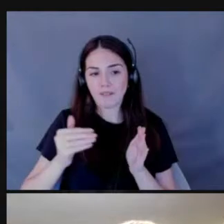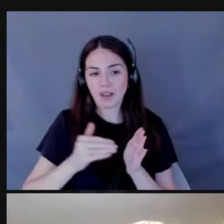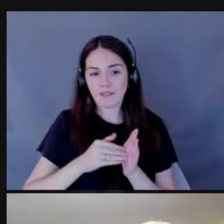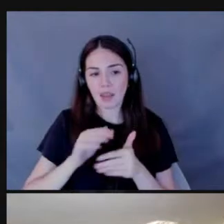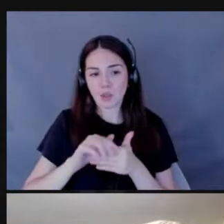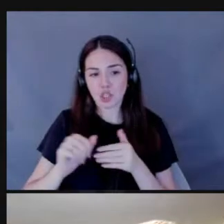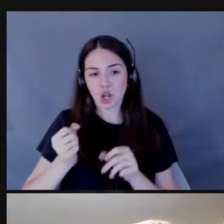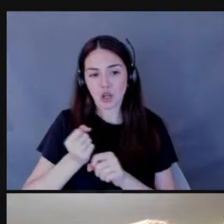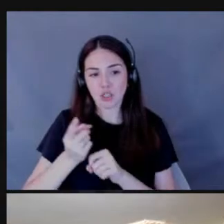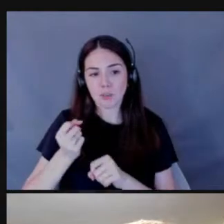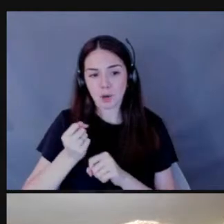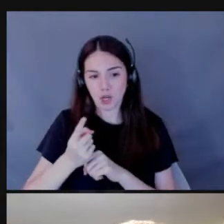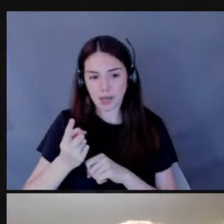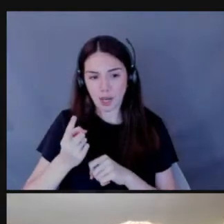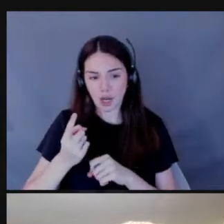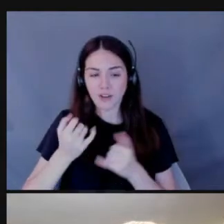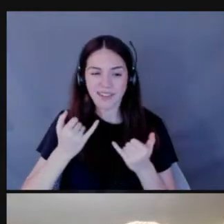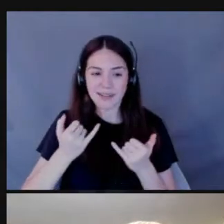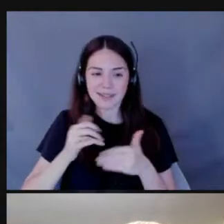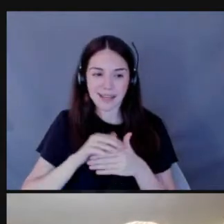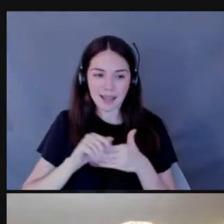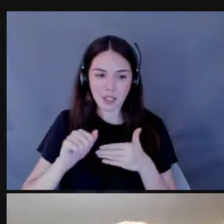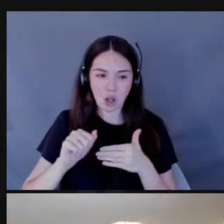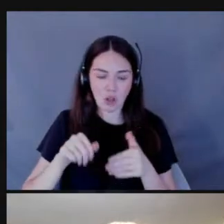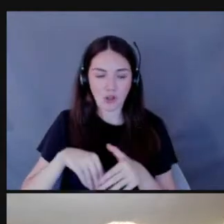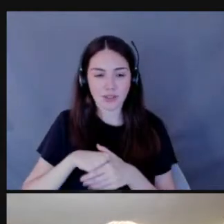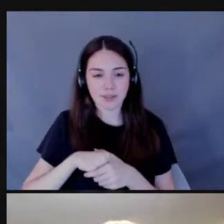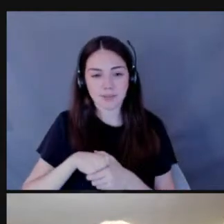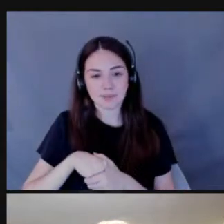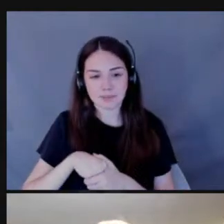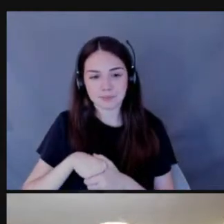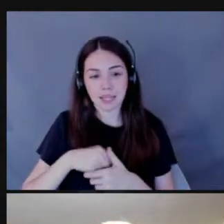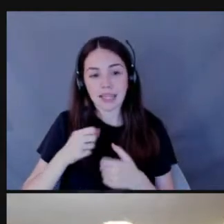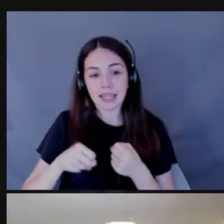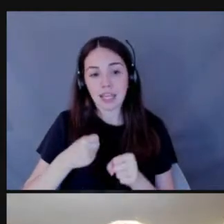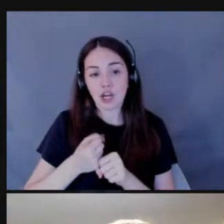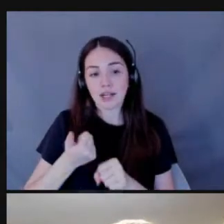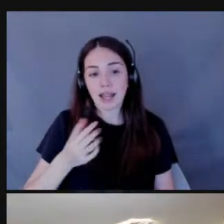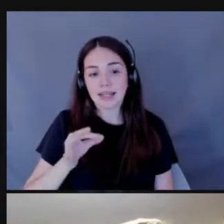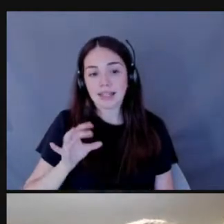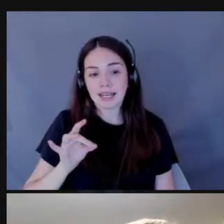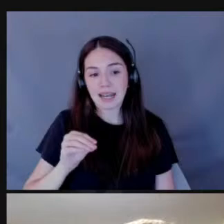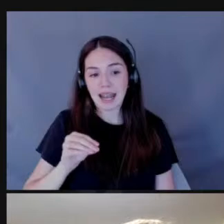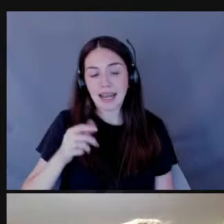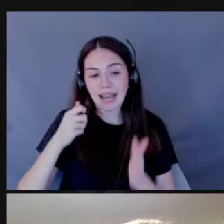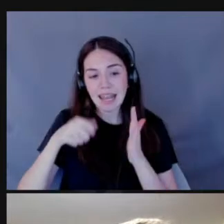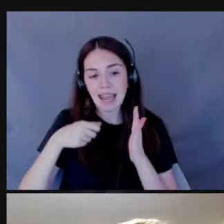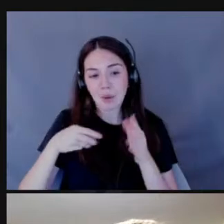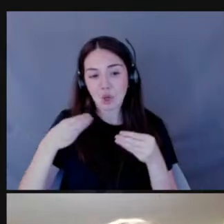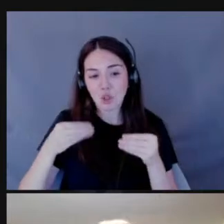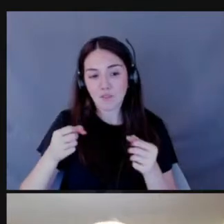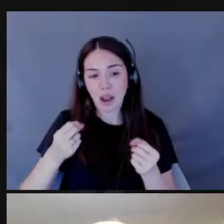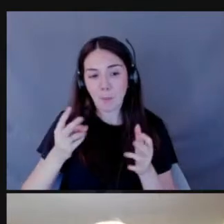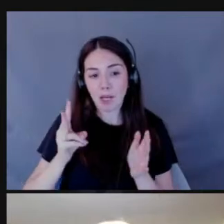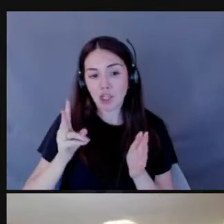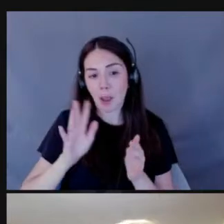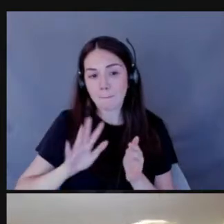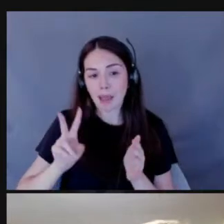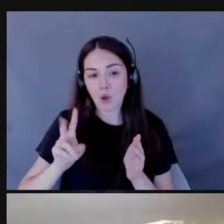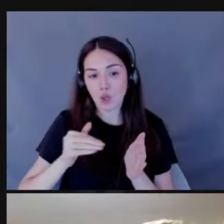year in today's dollars. In 1980, a camcorder sold for about